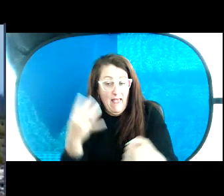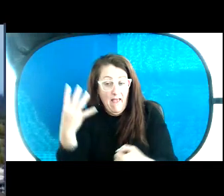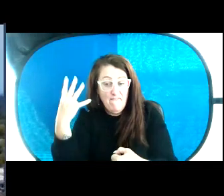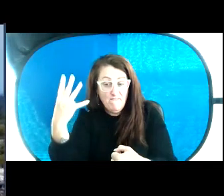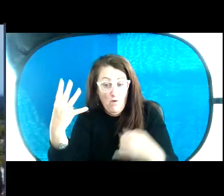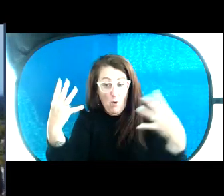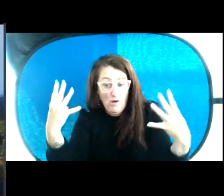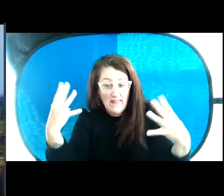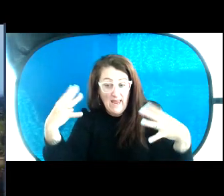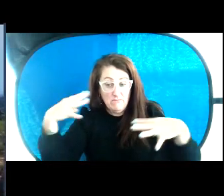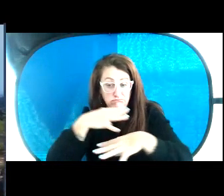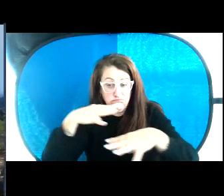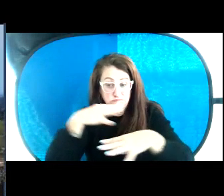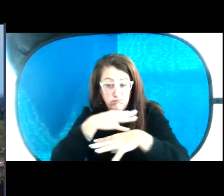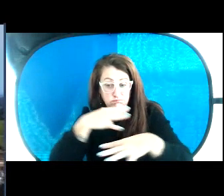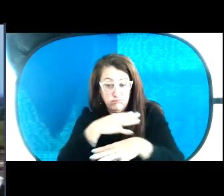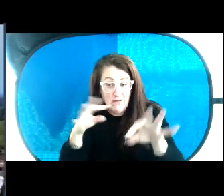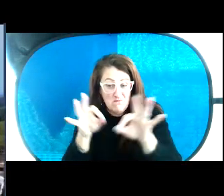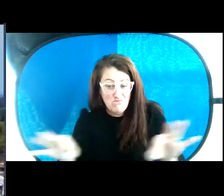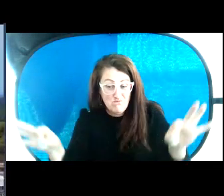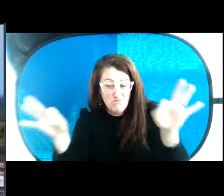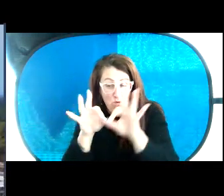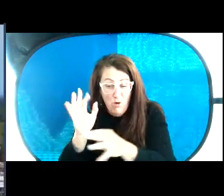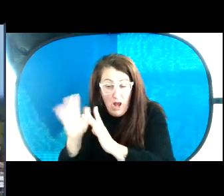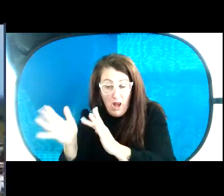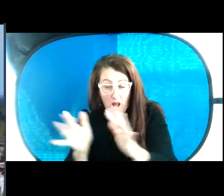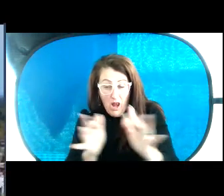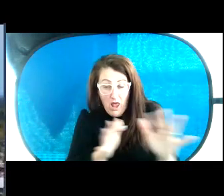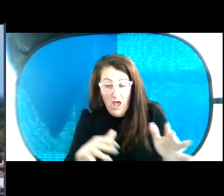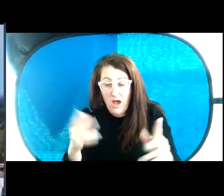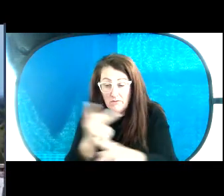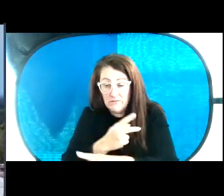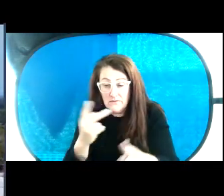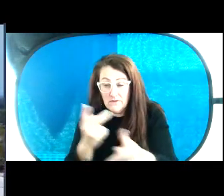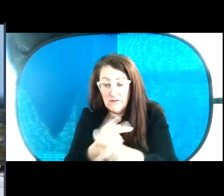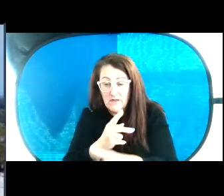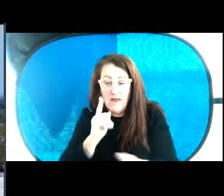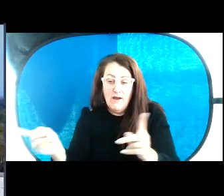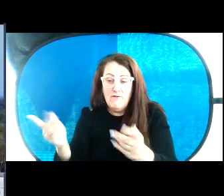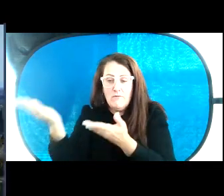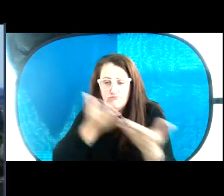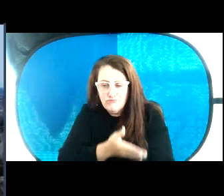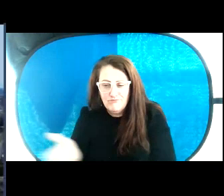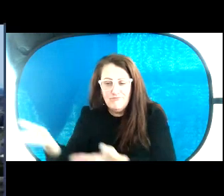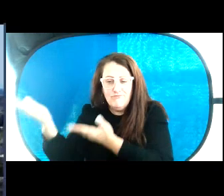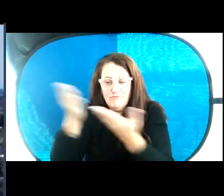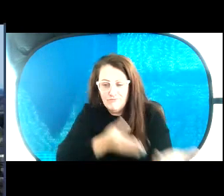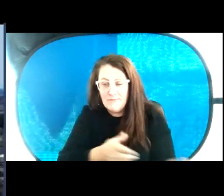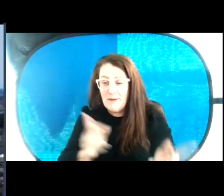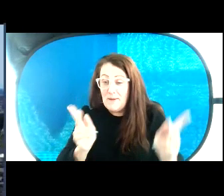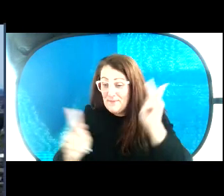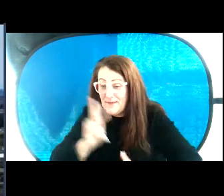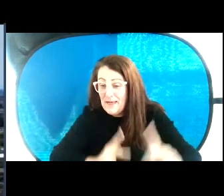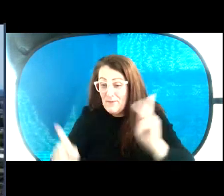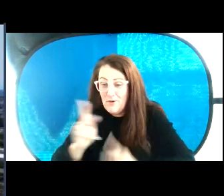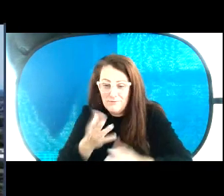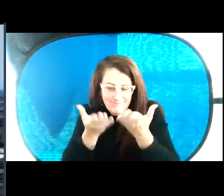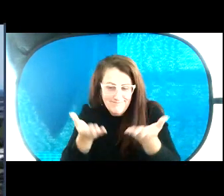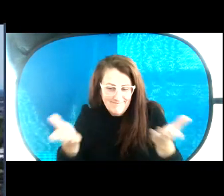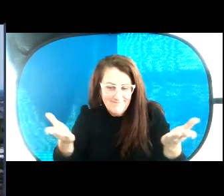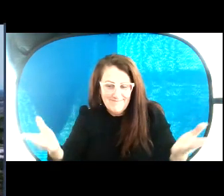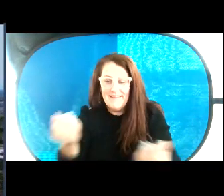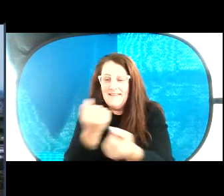critical projects to improve safety and efficiency along the corridor for the movement of goods and people. From providing residents safe